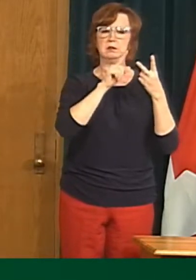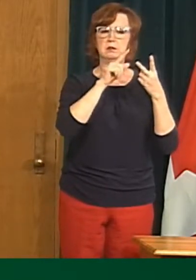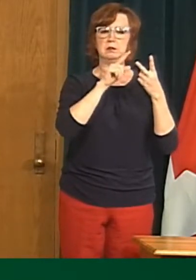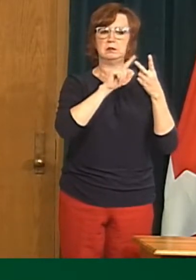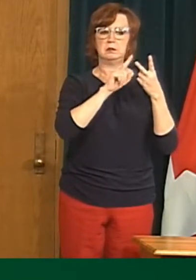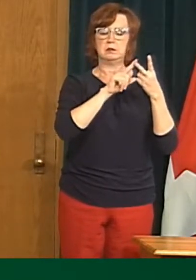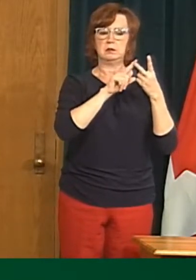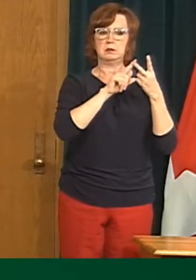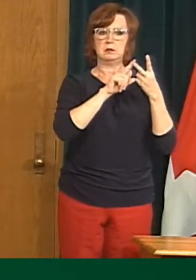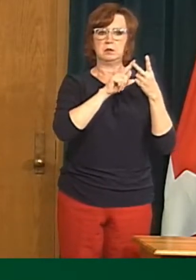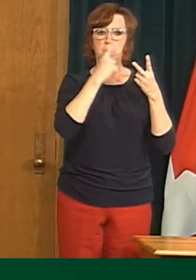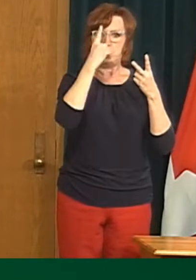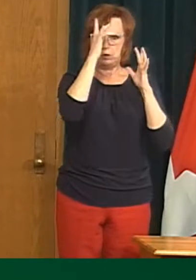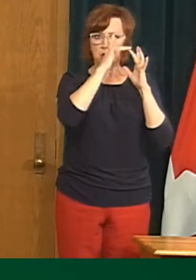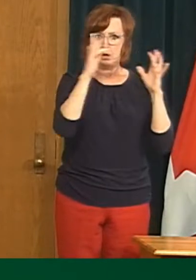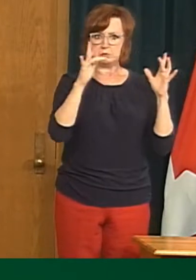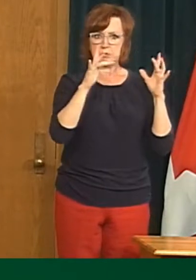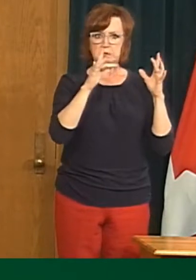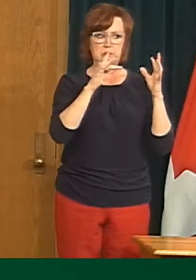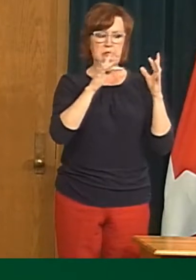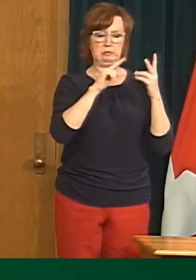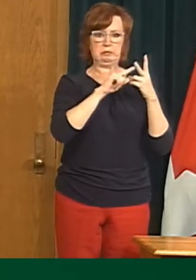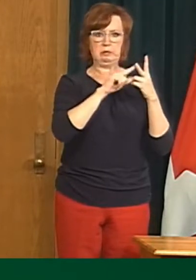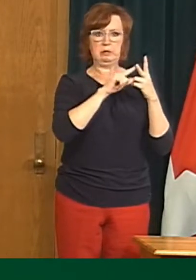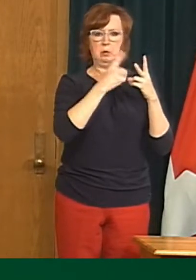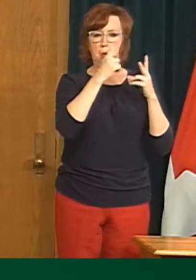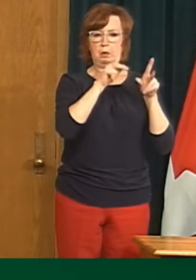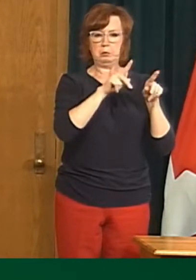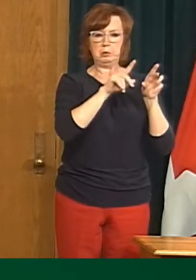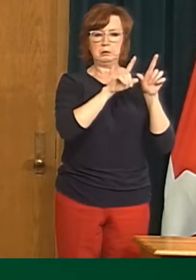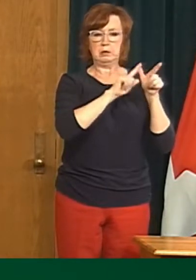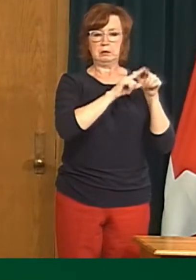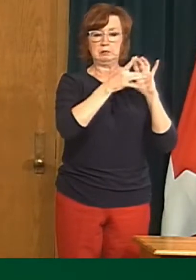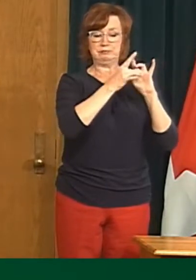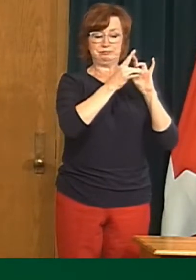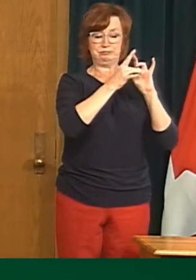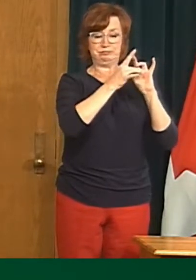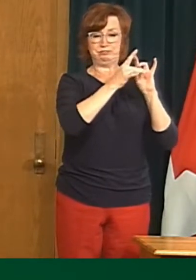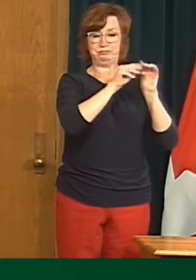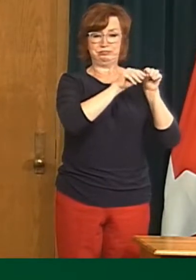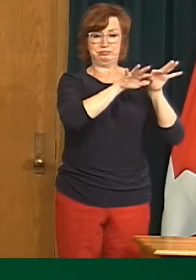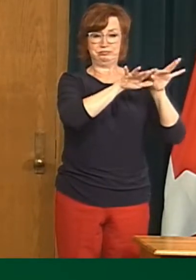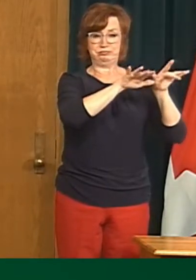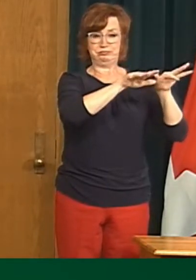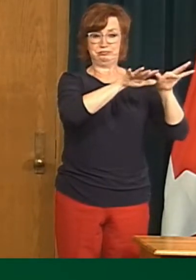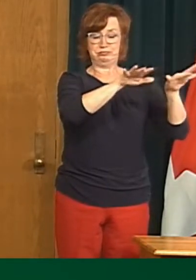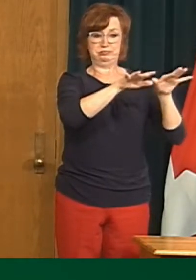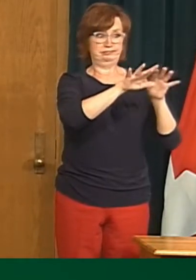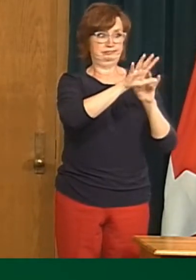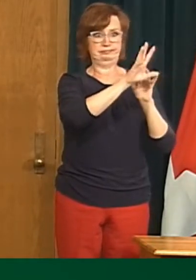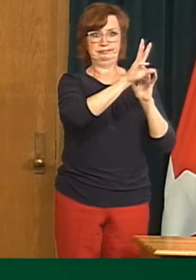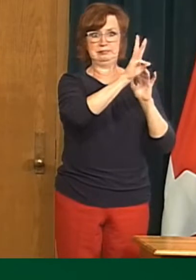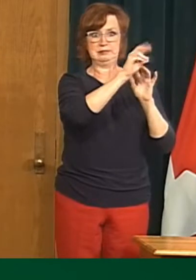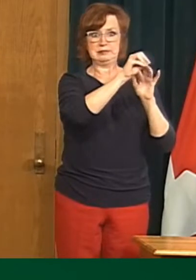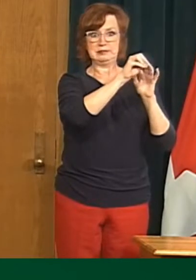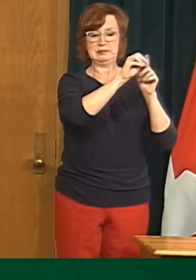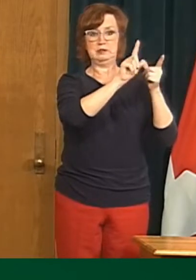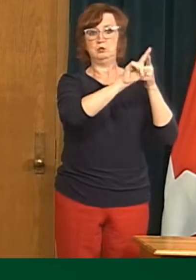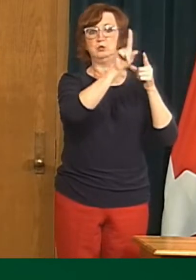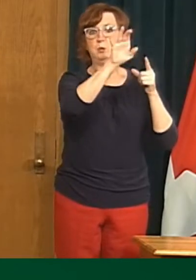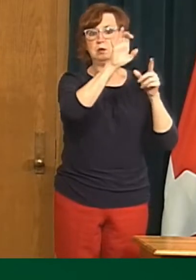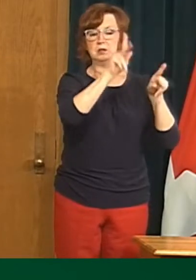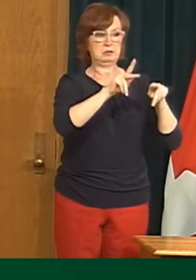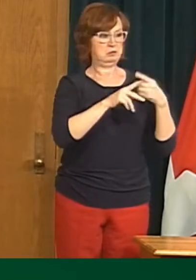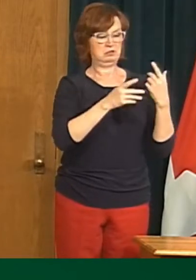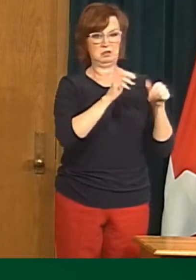virus introduced into our hospital facilities, where we have 60, 70, 100 hospital workers that need to be